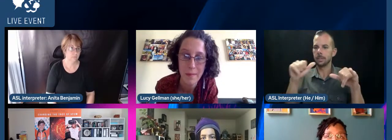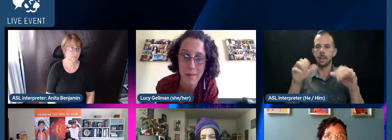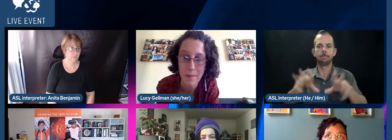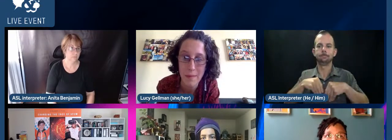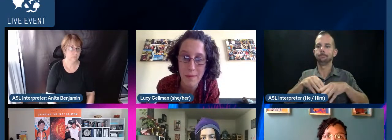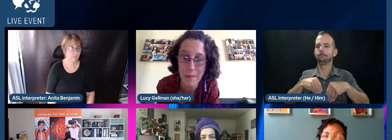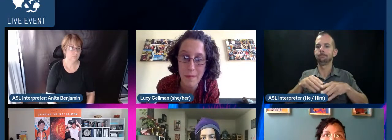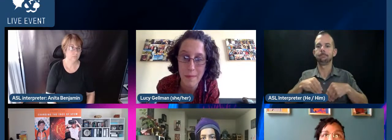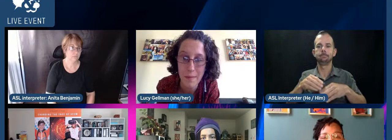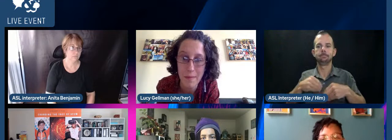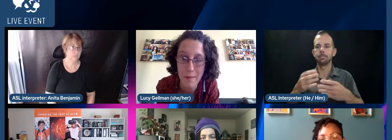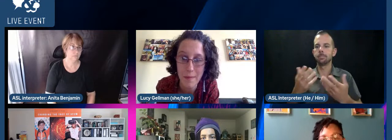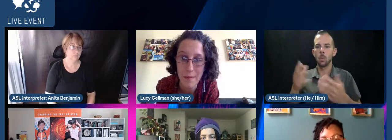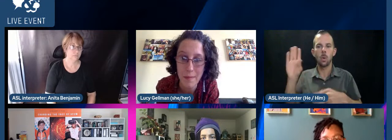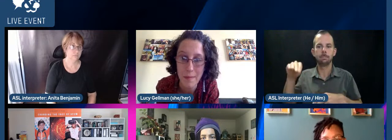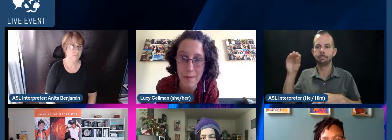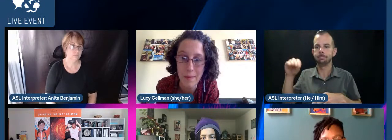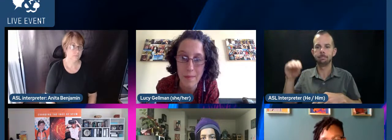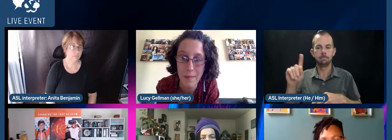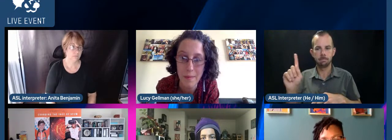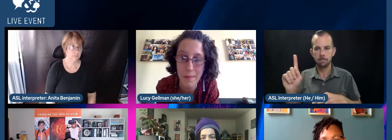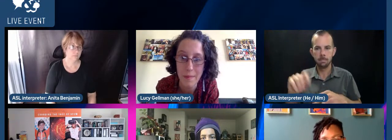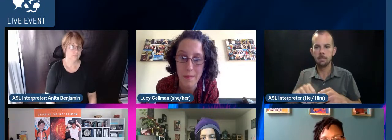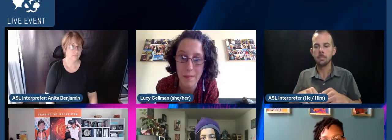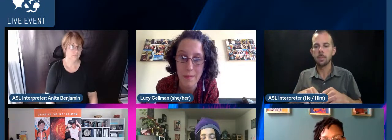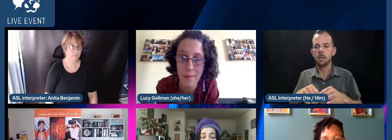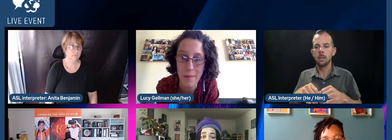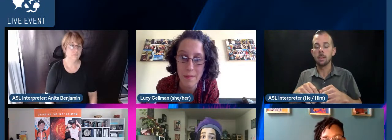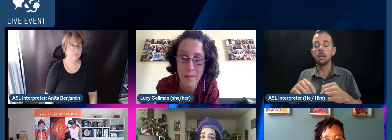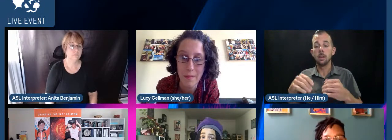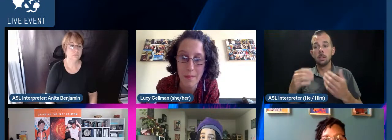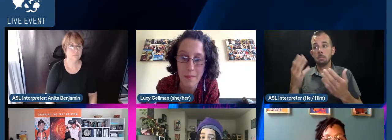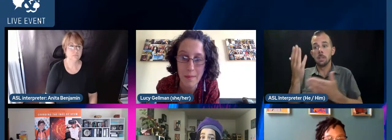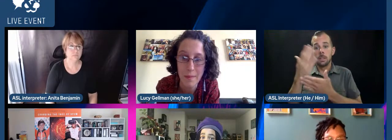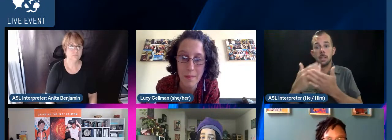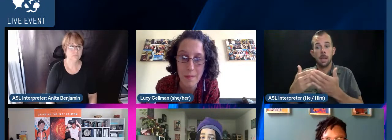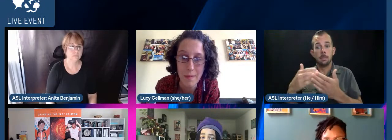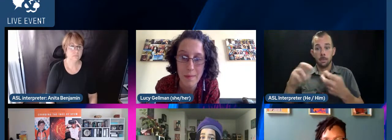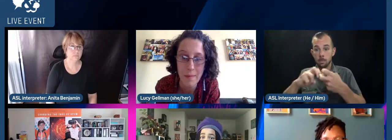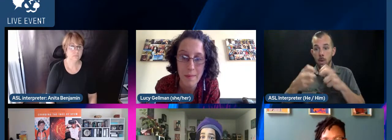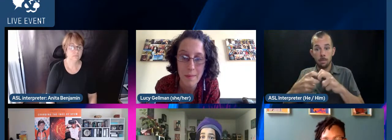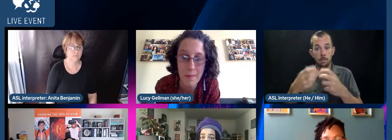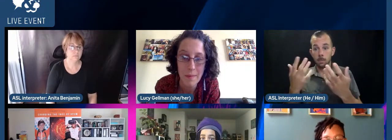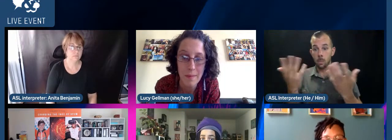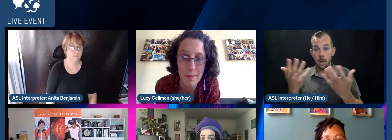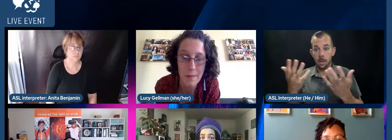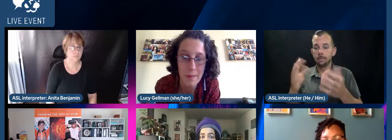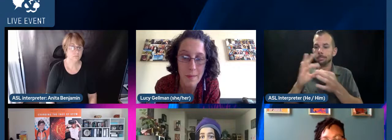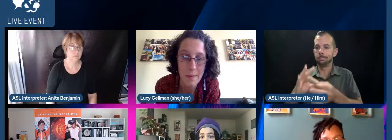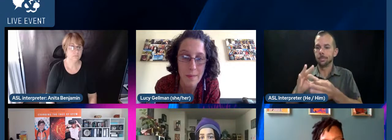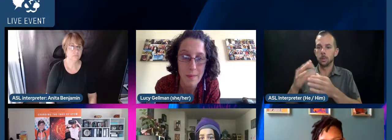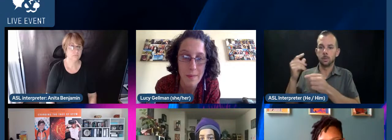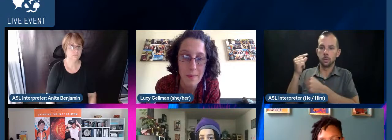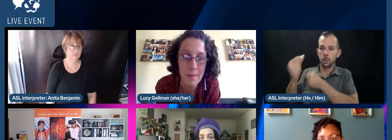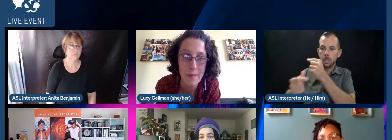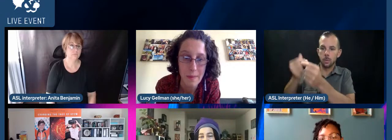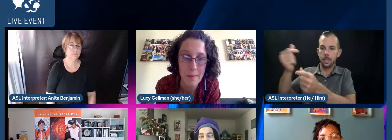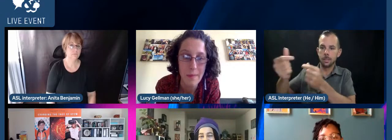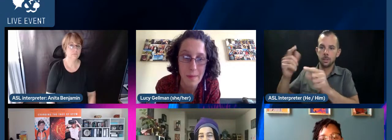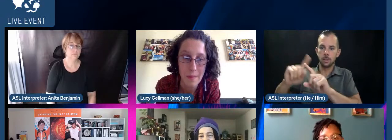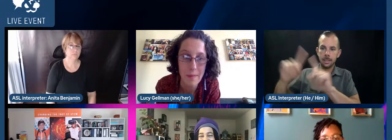you know, some of it is really a generational divide. You know, like I have been privileged to be, you know, I work for Sins Invalid right